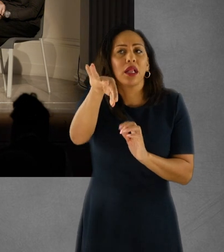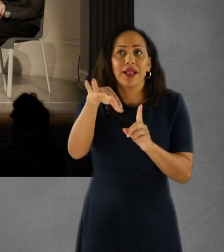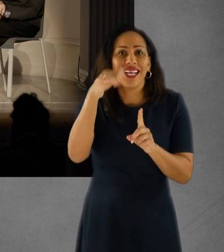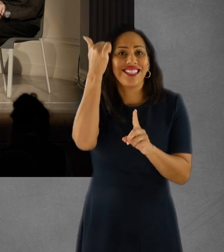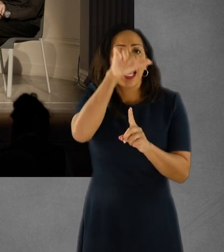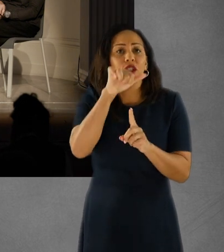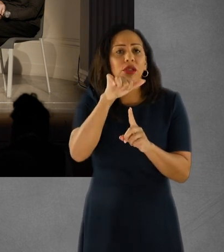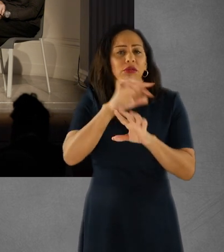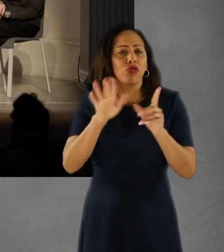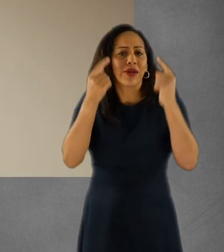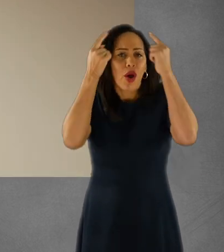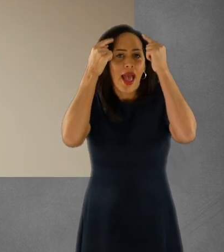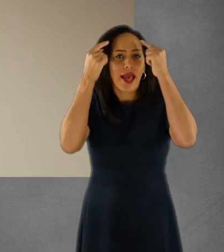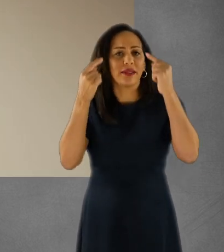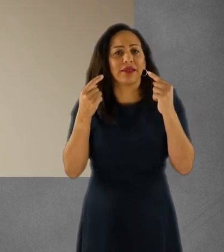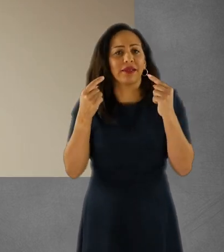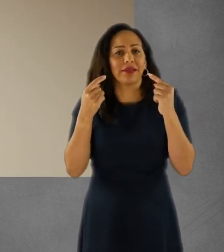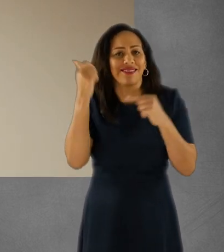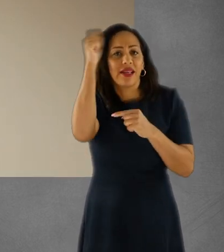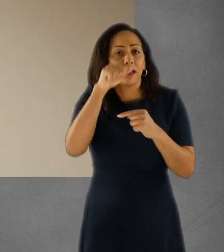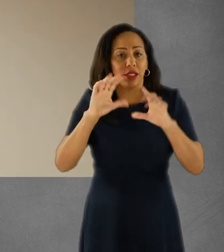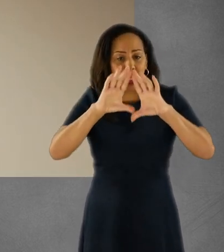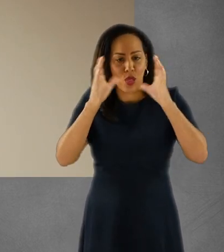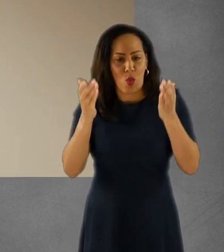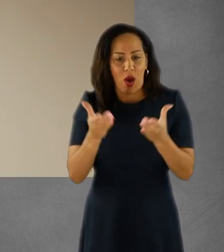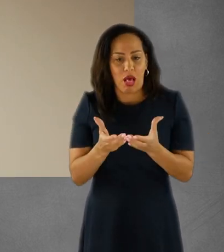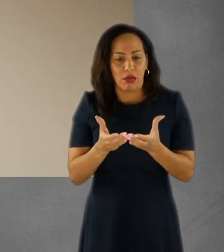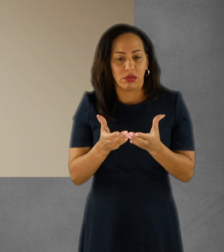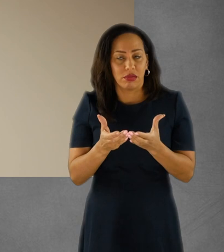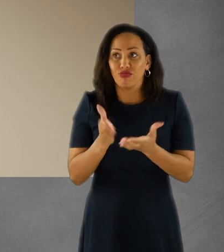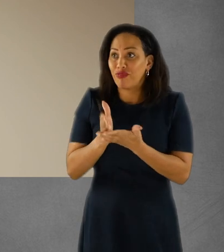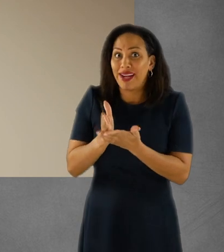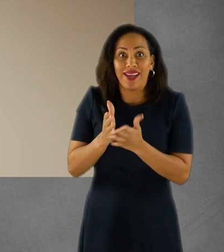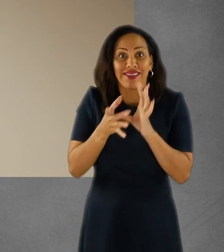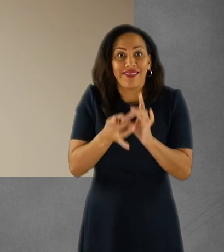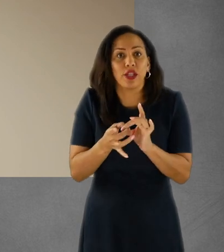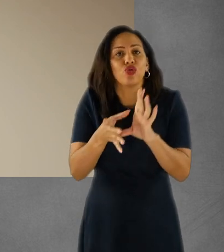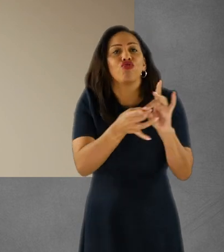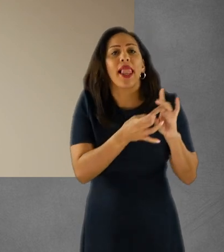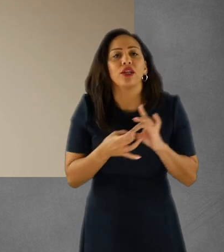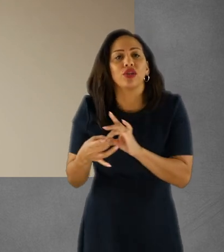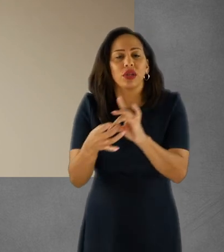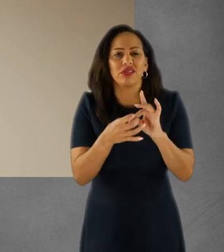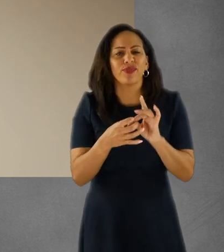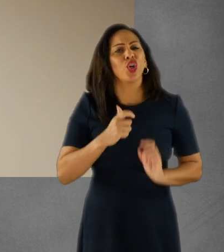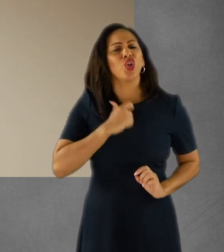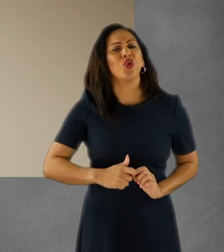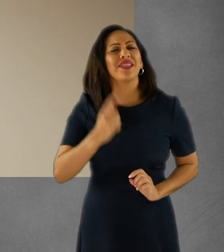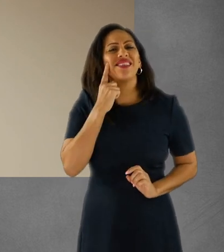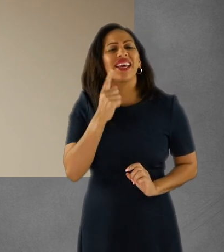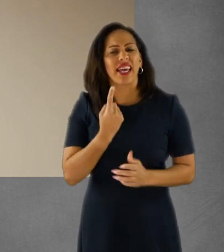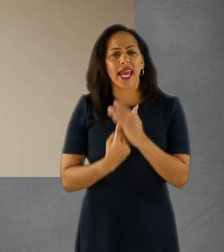our head, but it's in the world, intelligence is these relationships. And us as humans, we've kind of have the tendency to think a lot more